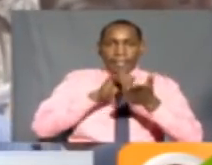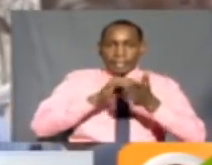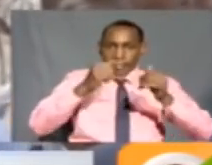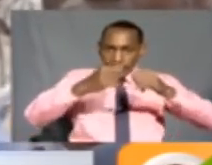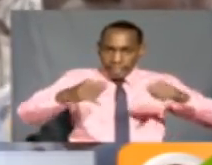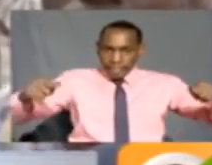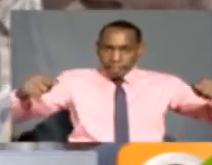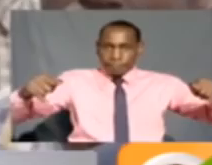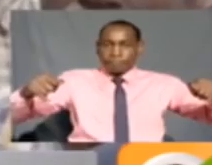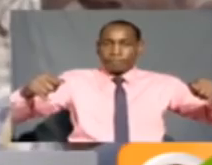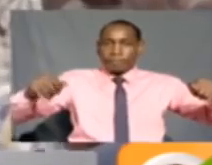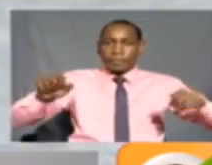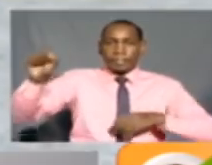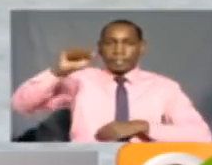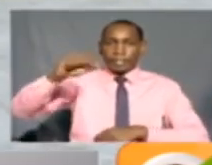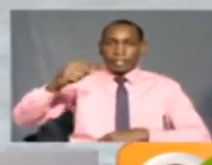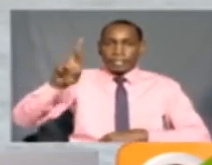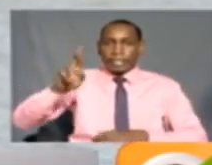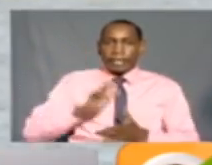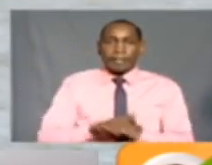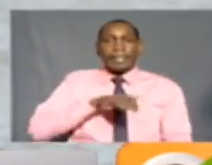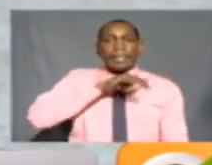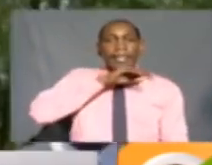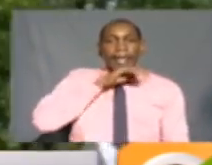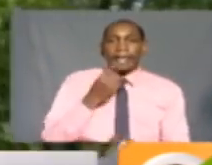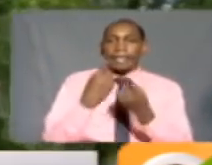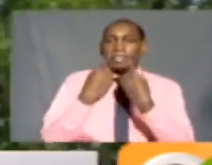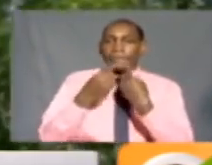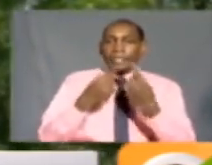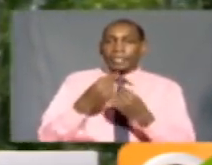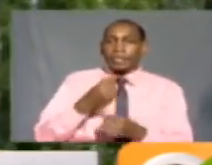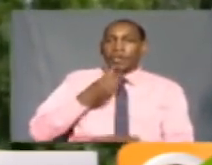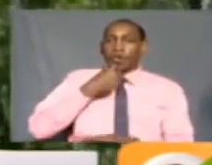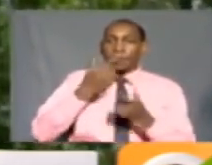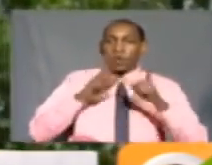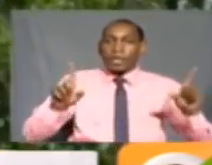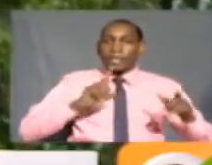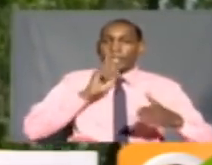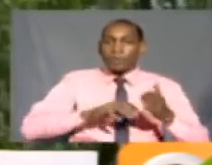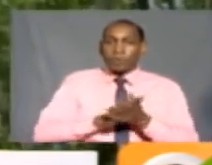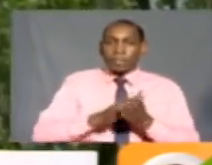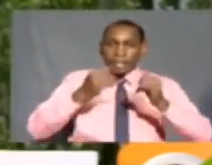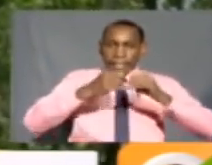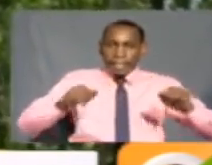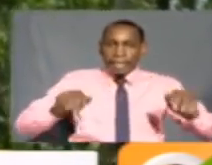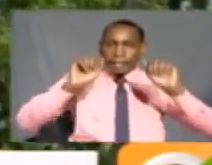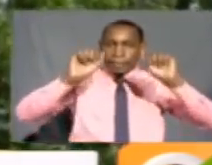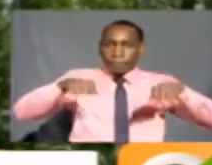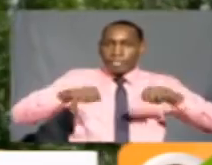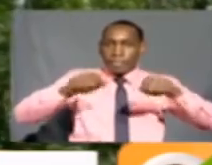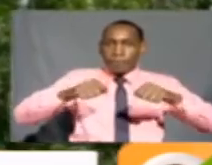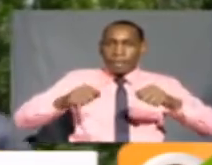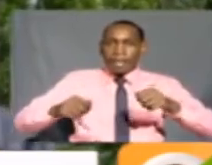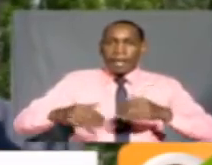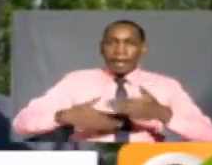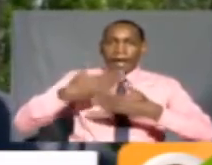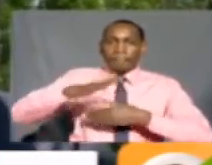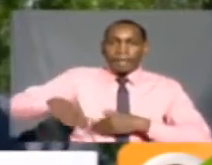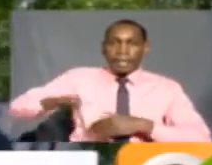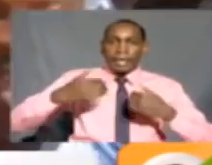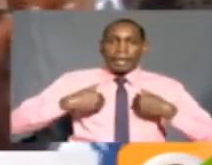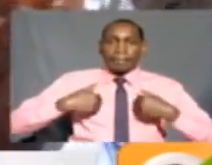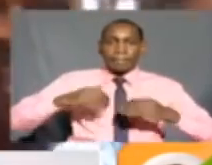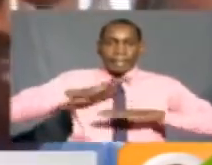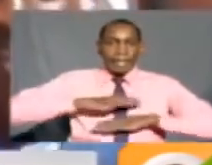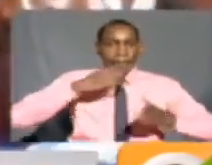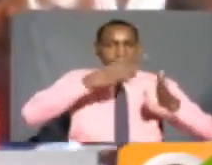line of the SGR. Raila, speaking in Luo, said the SGR line would come only after the region had enough